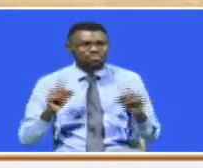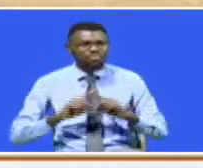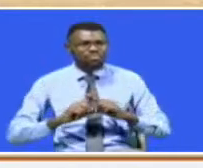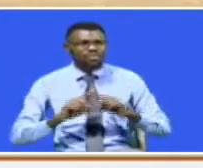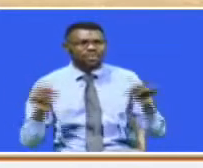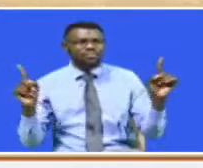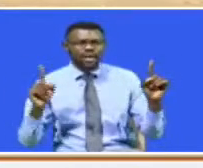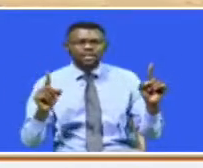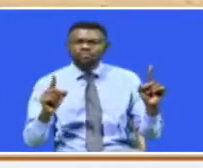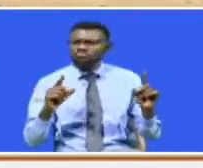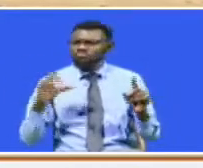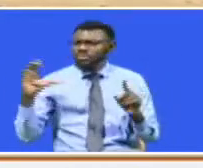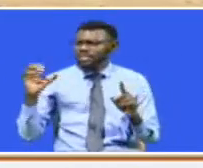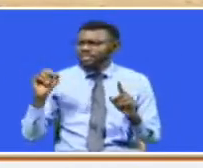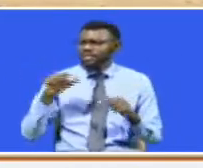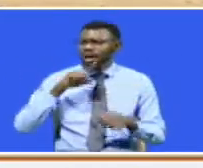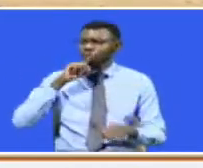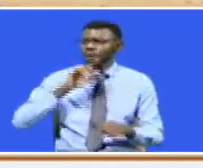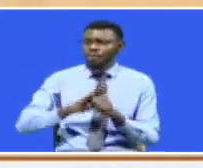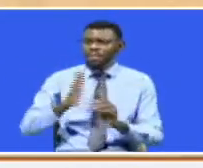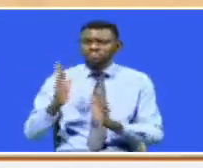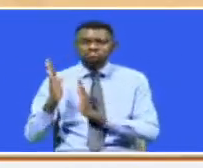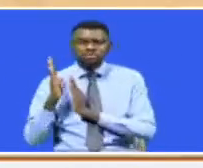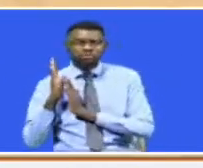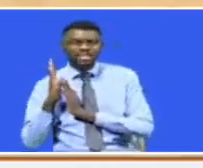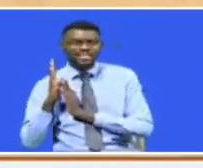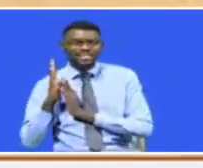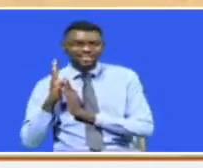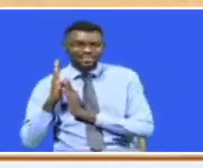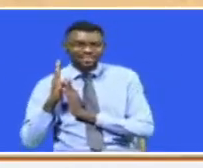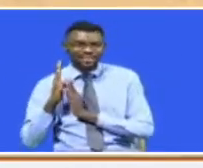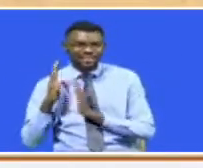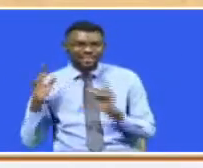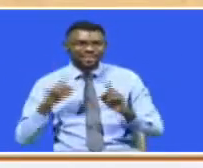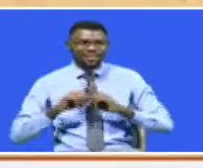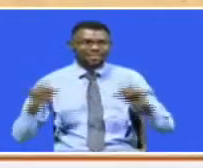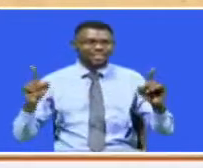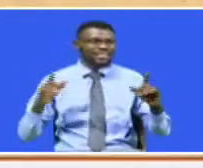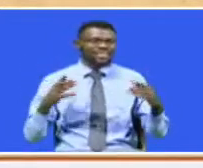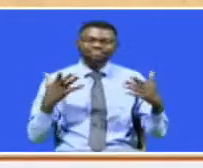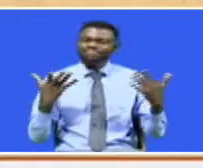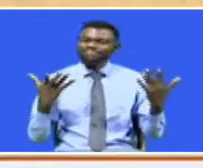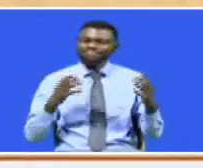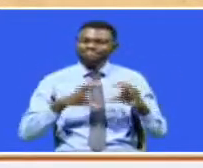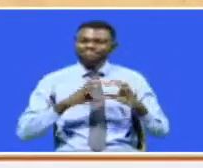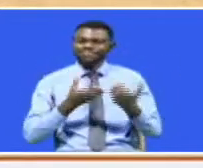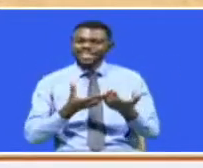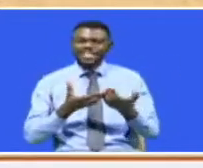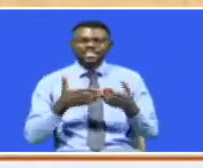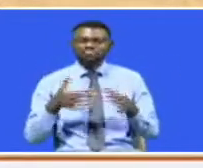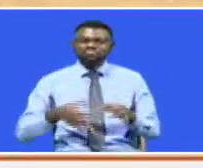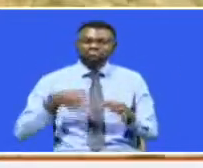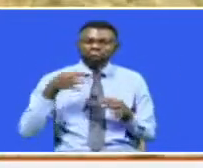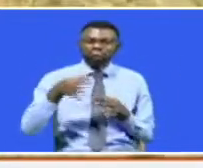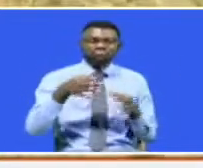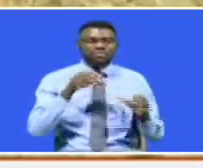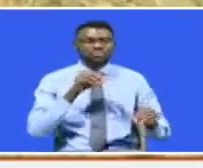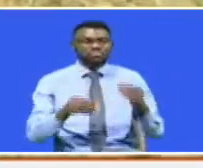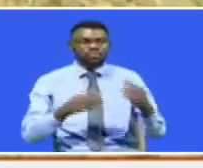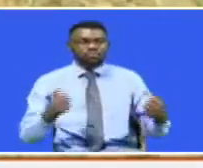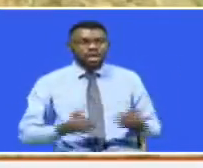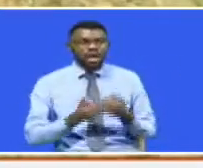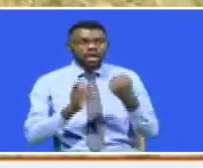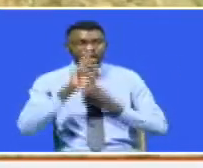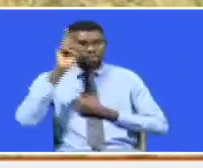the internal security and education ministries, lessons were suddenly suspended in Busia after police